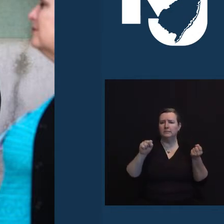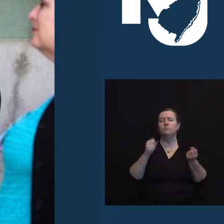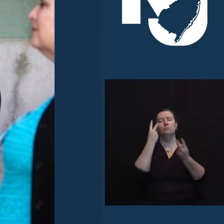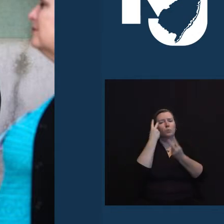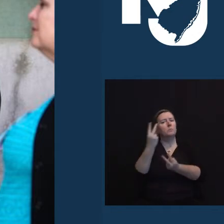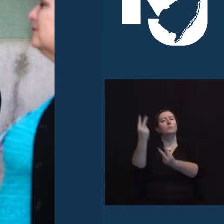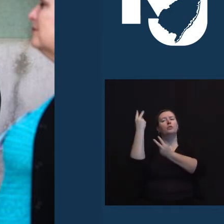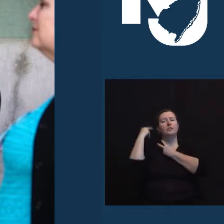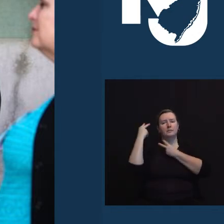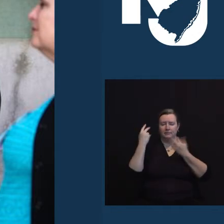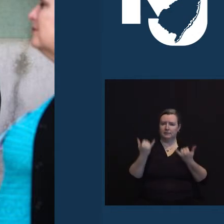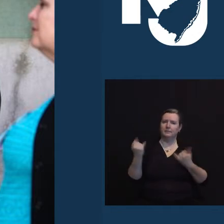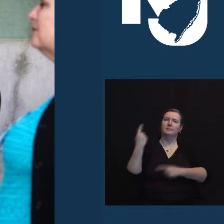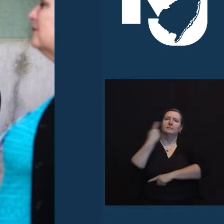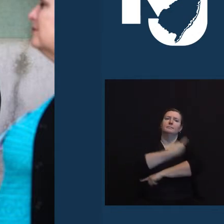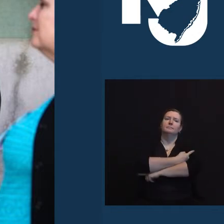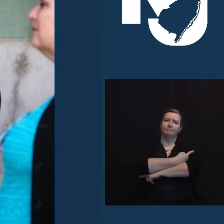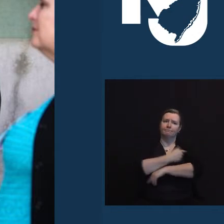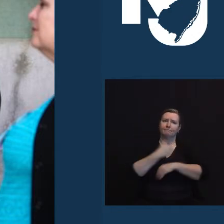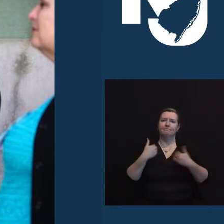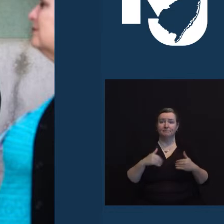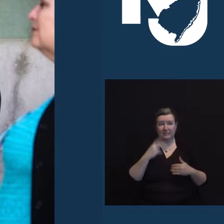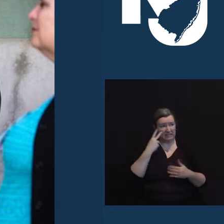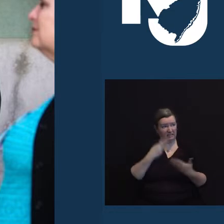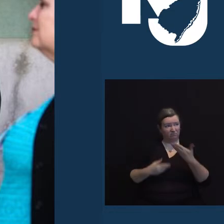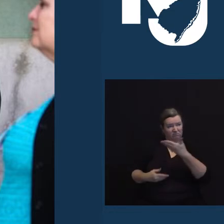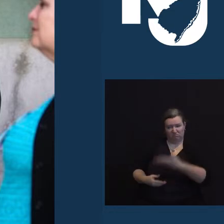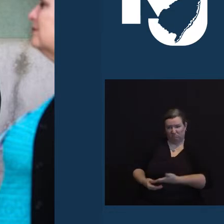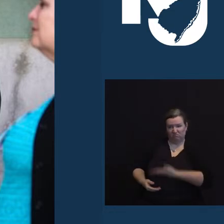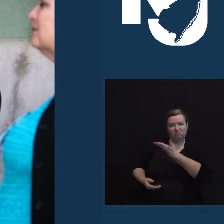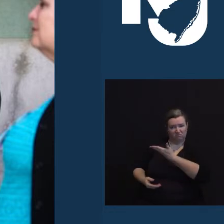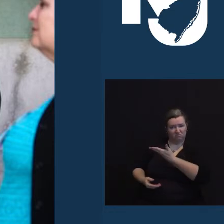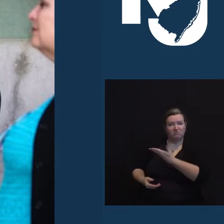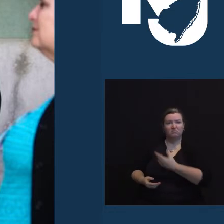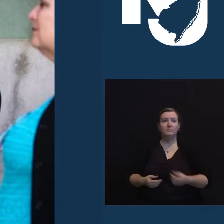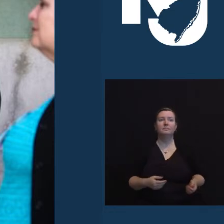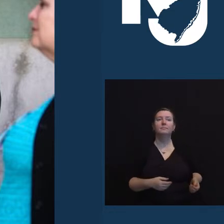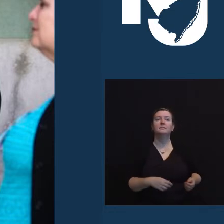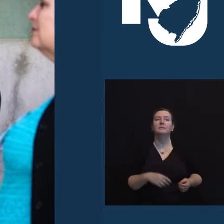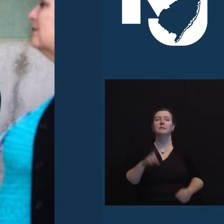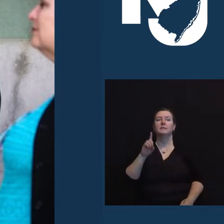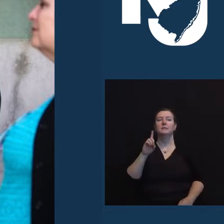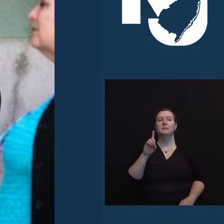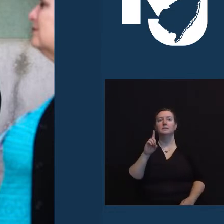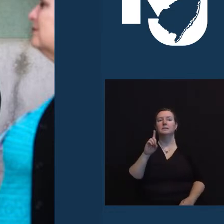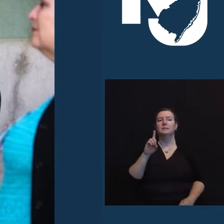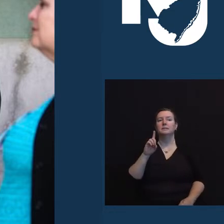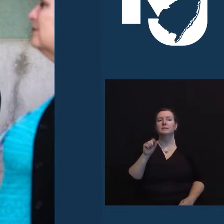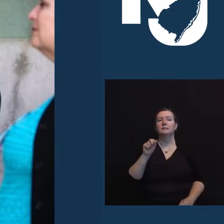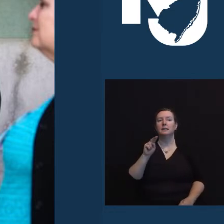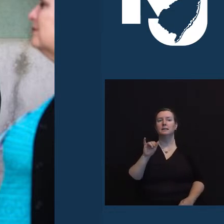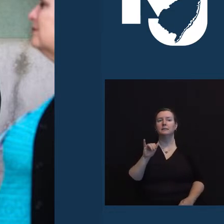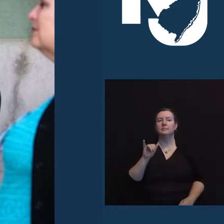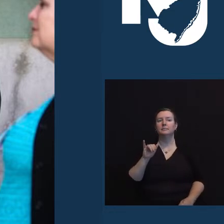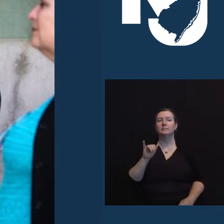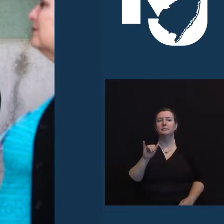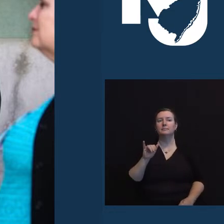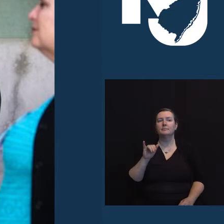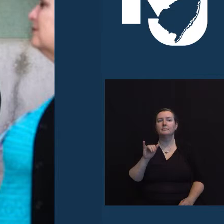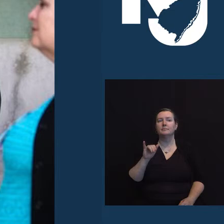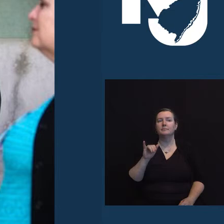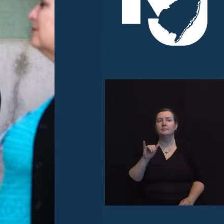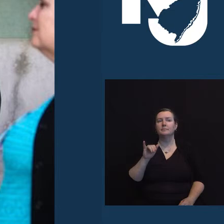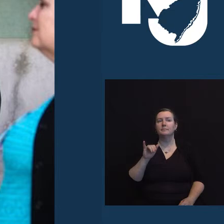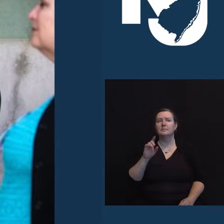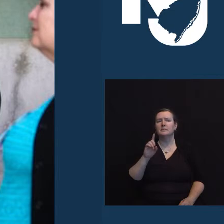Vashem with Danny Dayan, who is the former Consul General, Ambassador Danny Dayan, now a